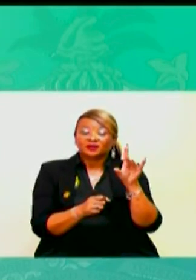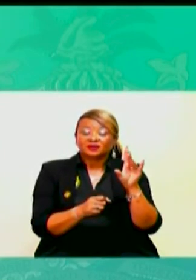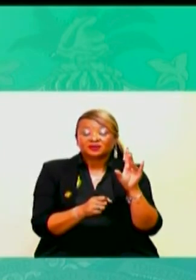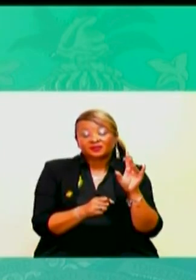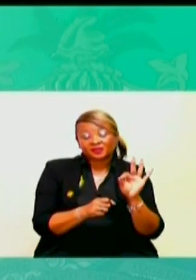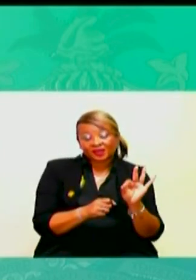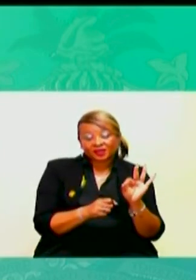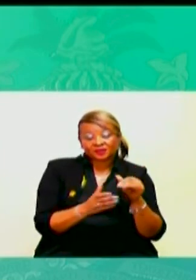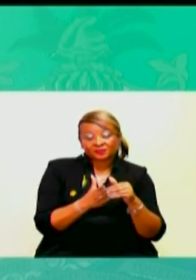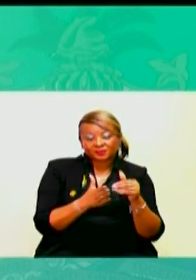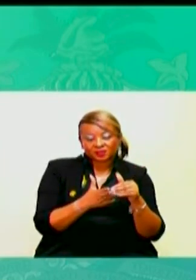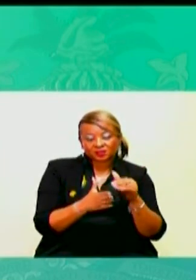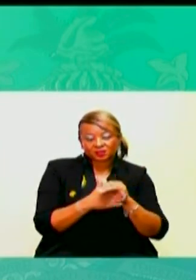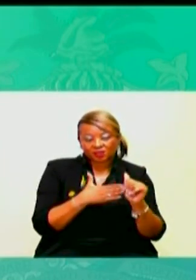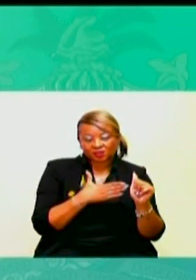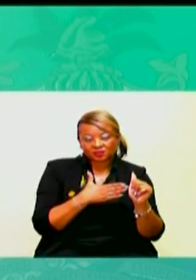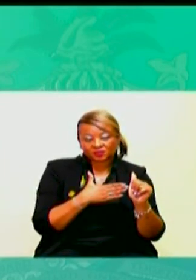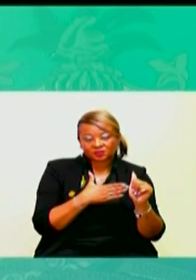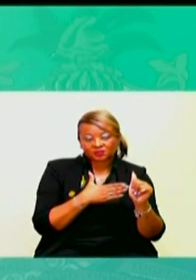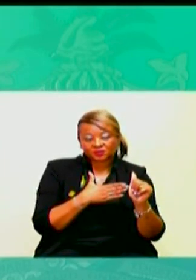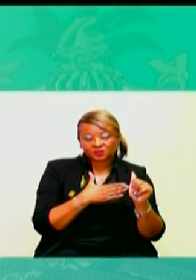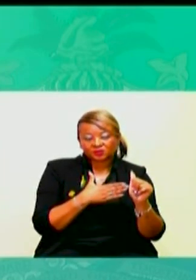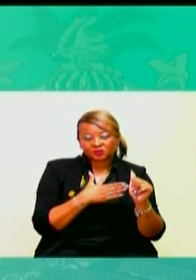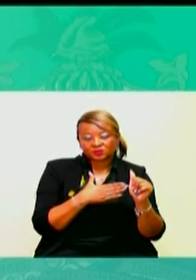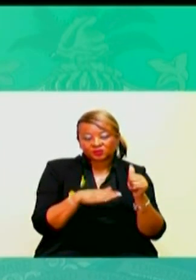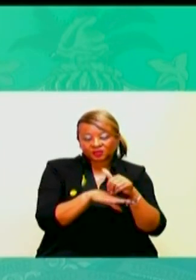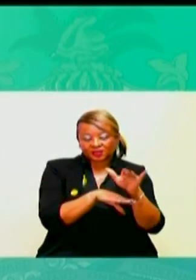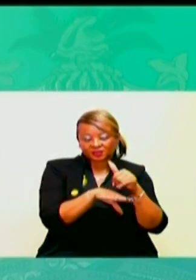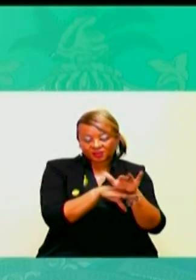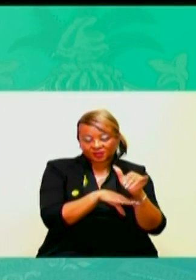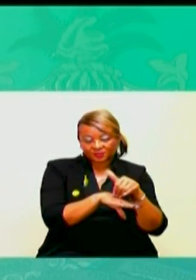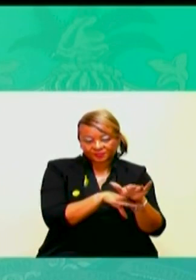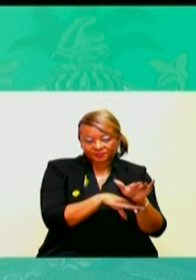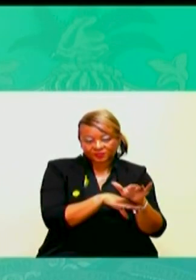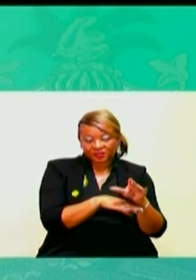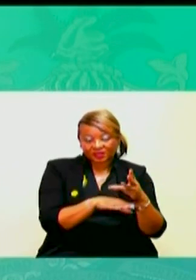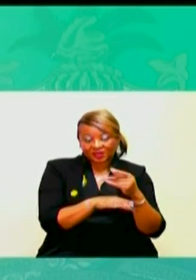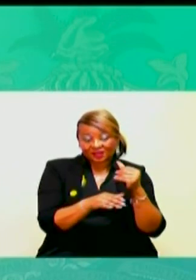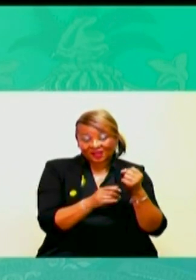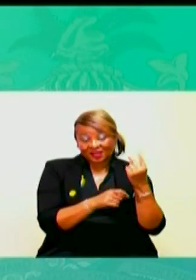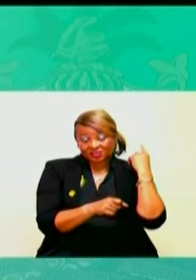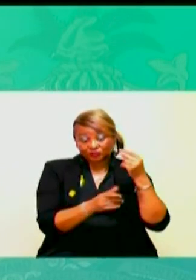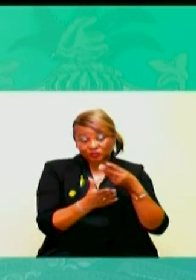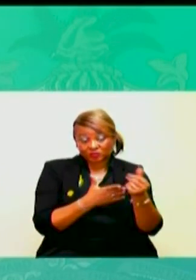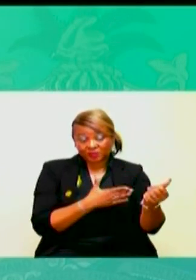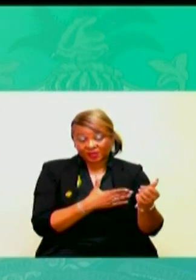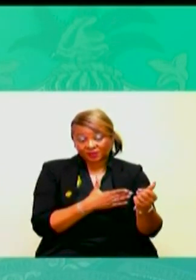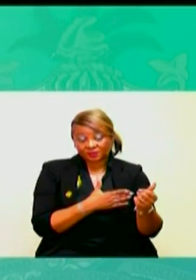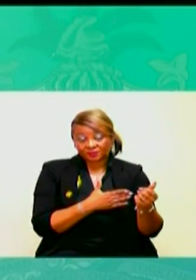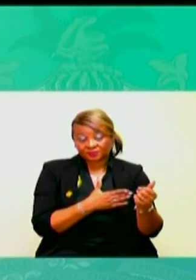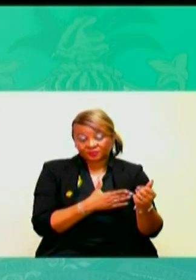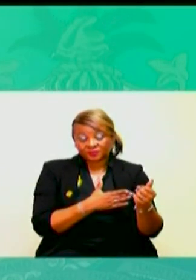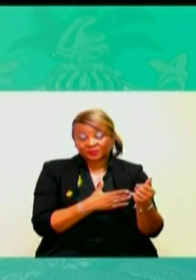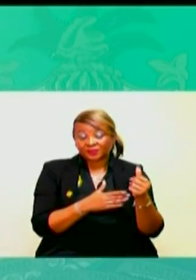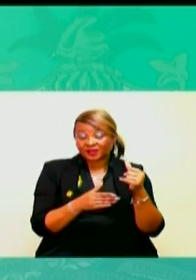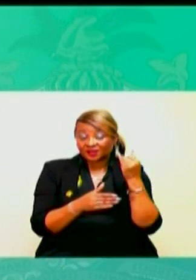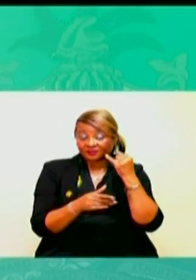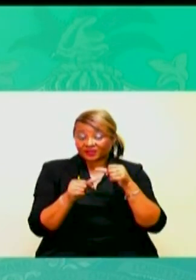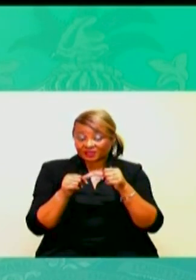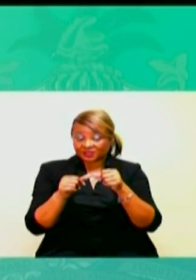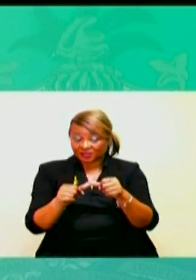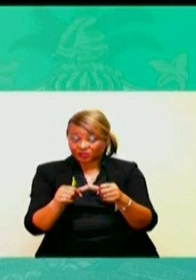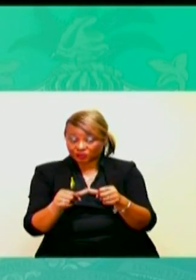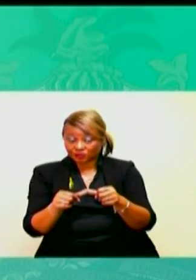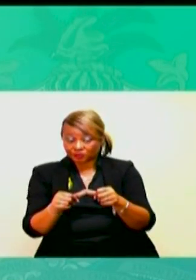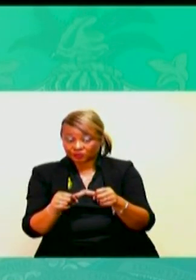dollars for repatriation exercise. Now, last year, we spent $1.9 million, and if present trends continue, it is likely,